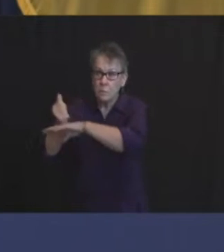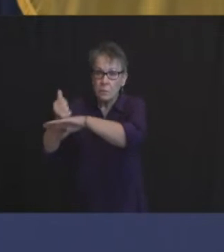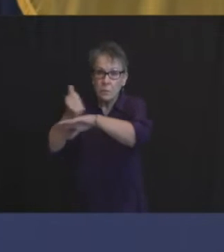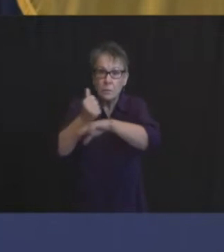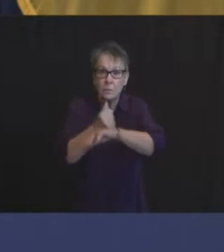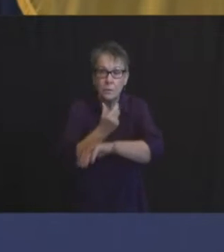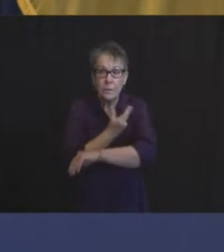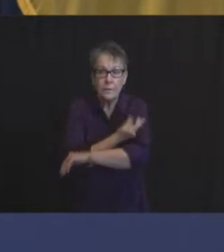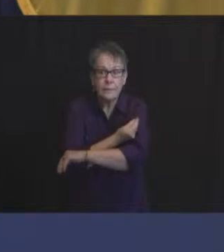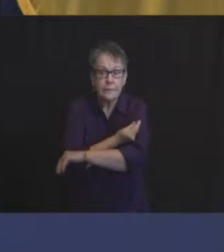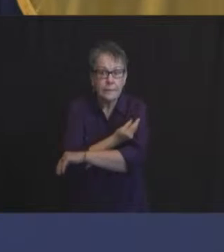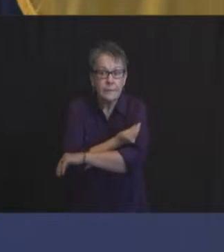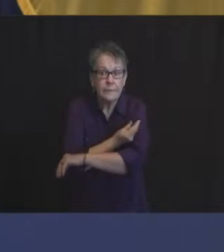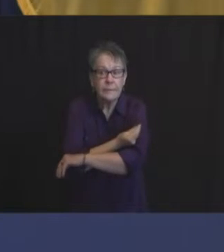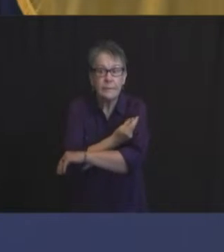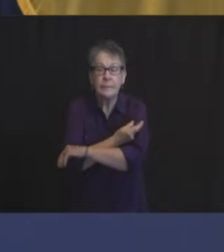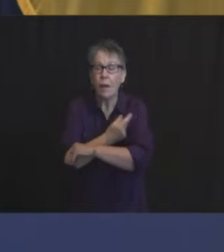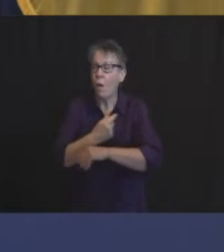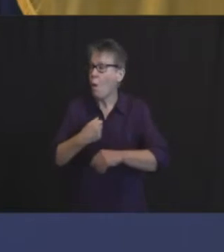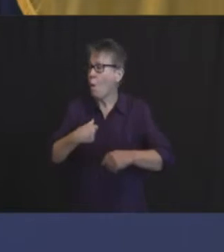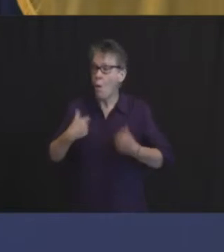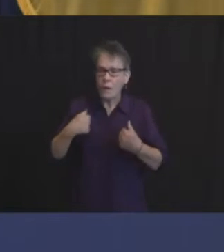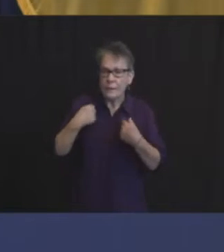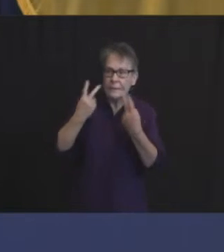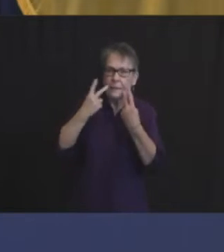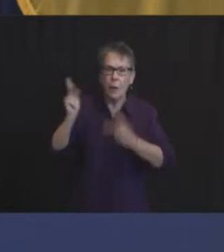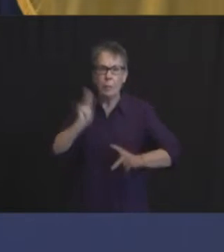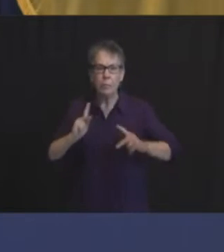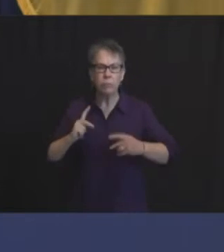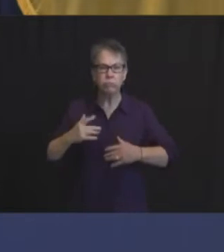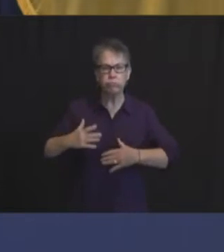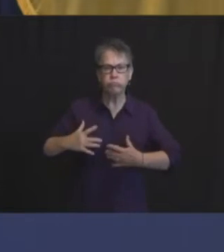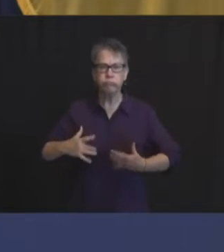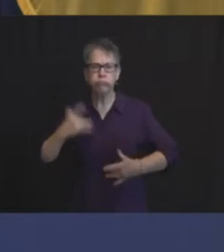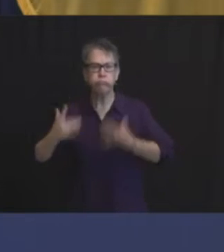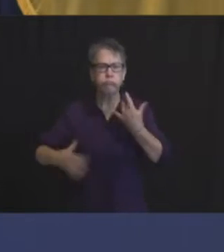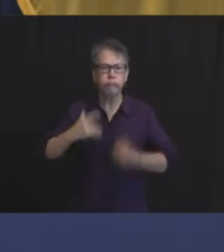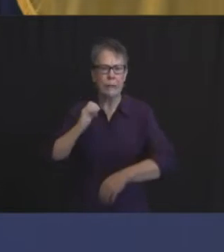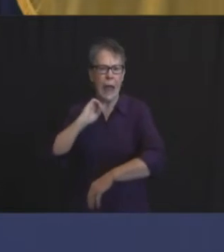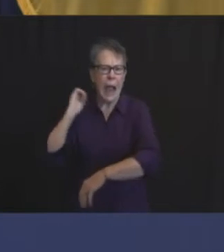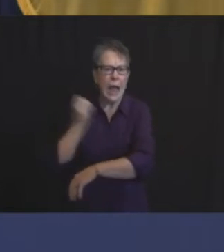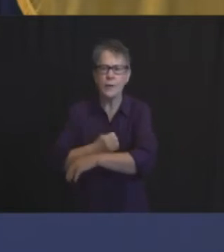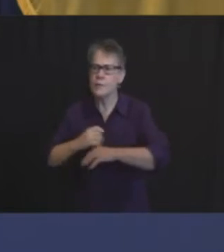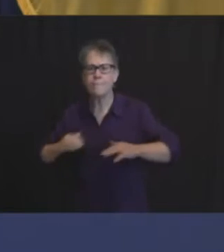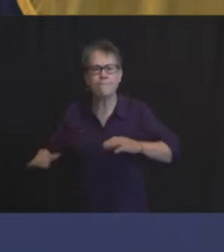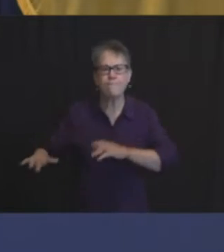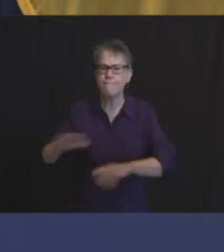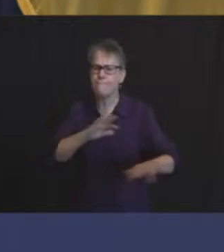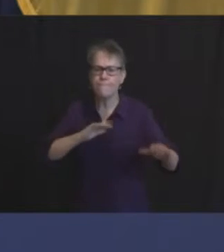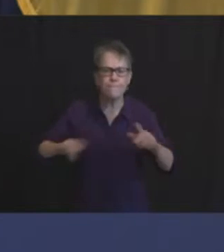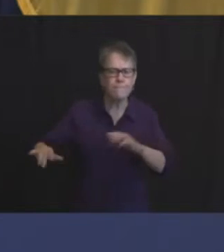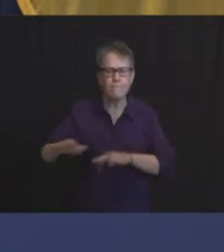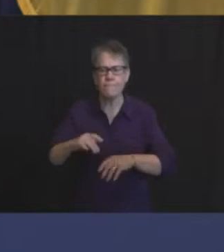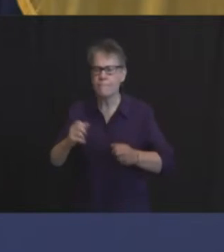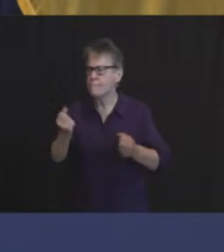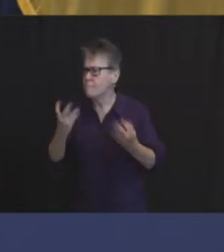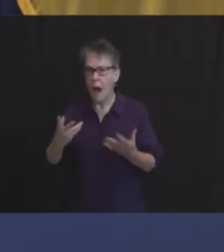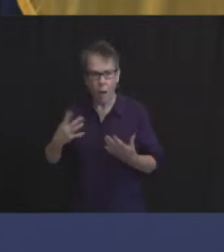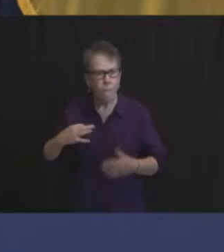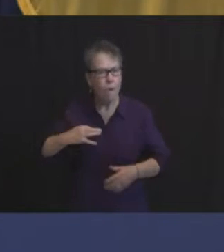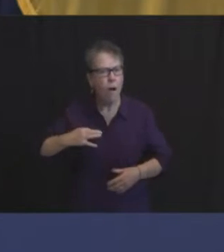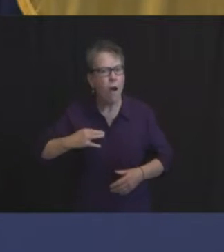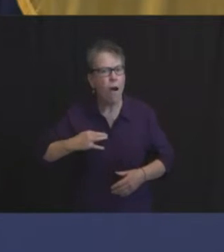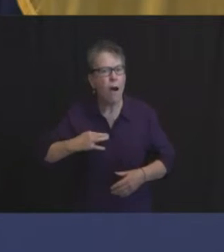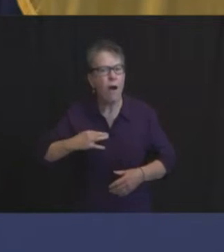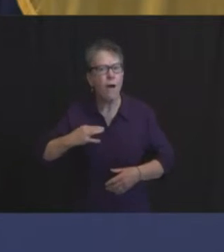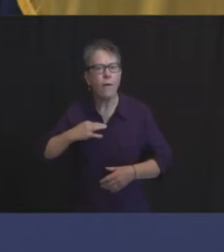energy, the activity, the service, many folks volunteering, I might add. It's really impressive. We get the feds to